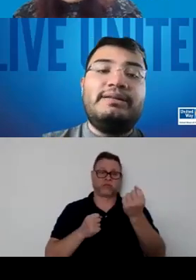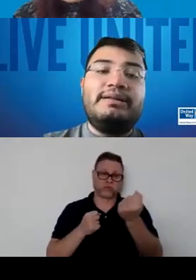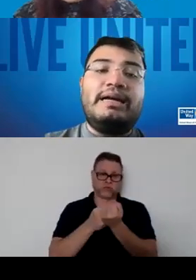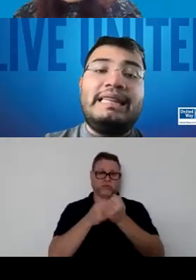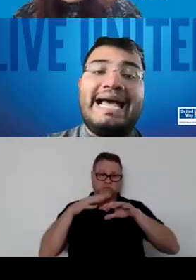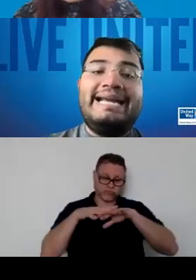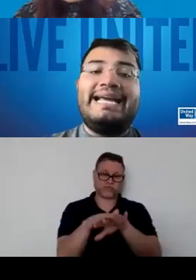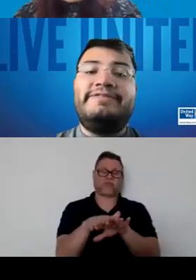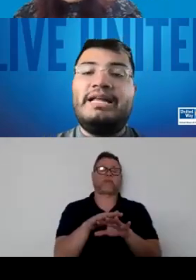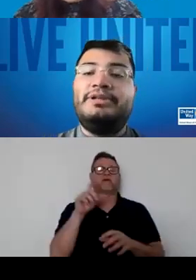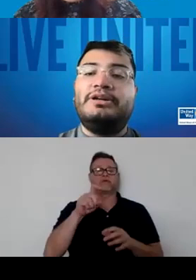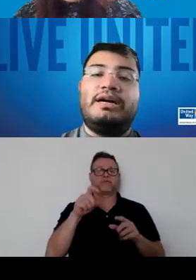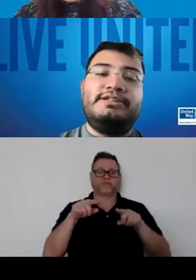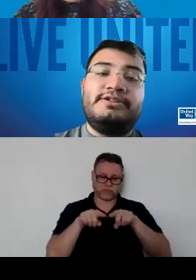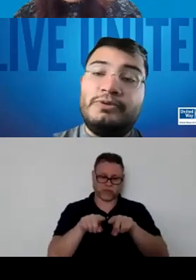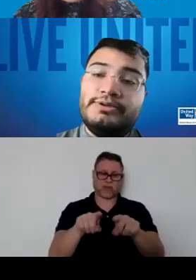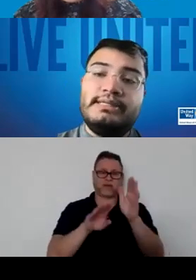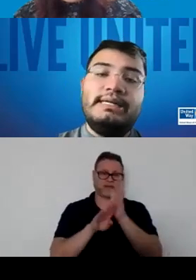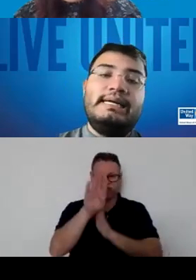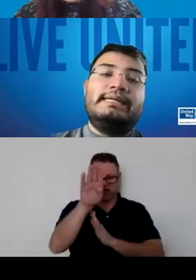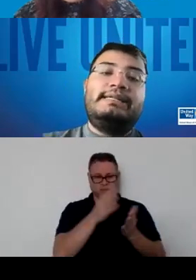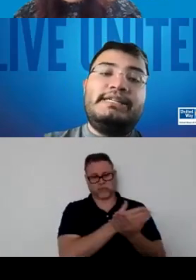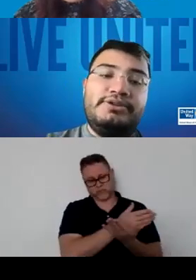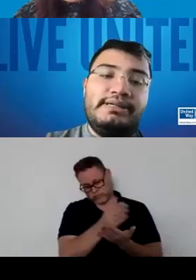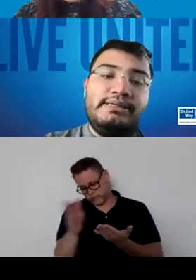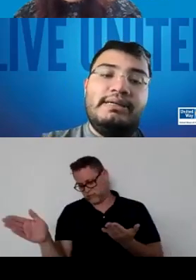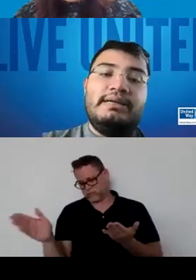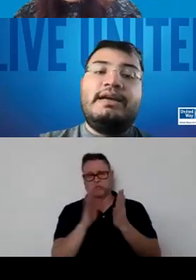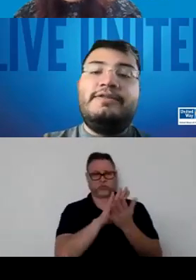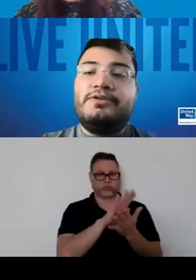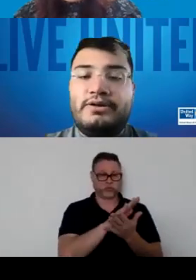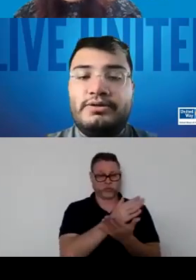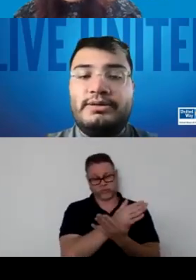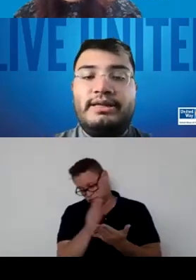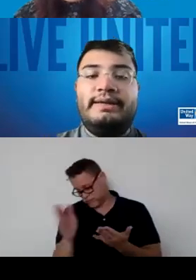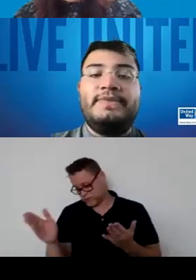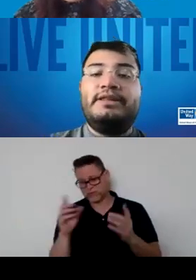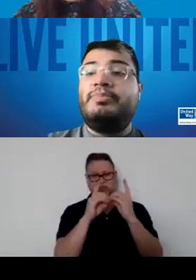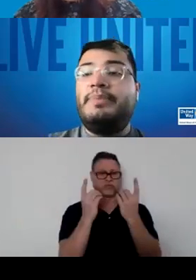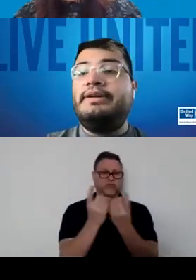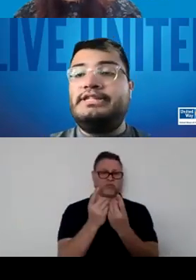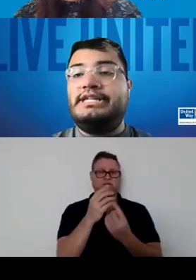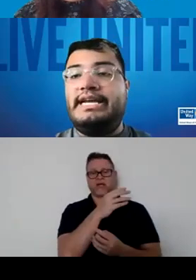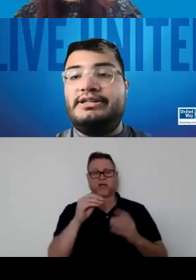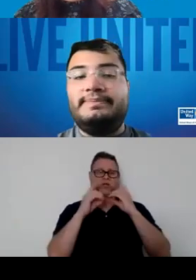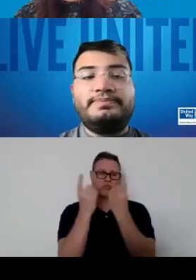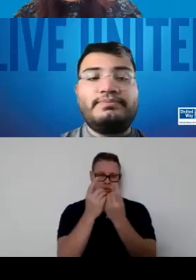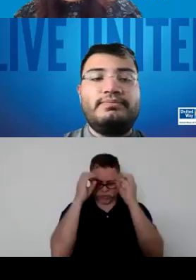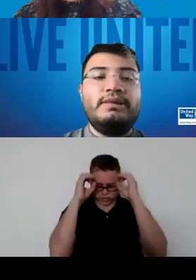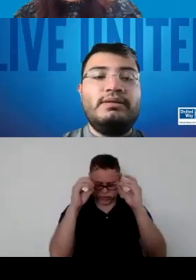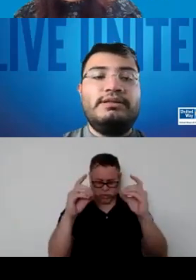be aligned and developed across schools, districts, and of course, ultimately, the Department of